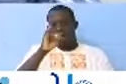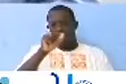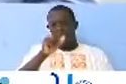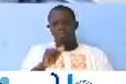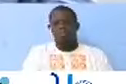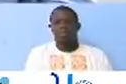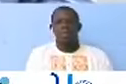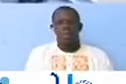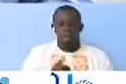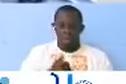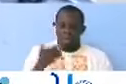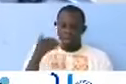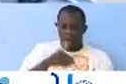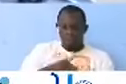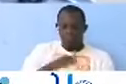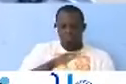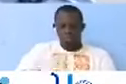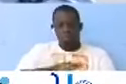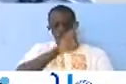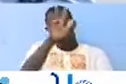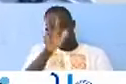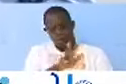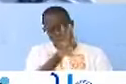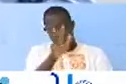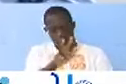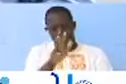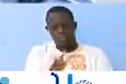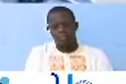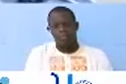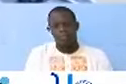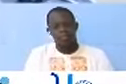Natalie on Wednesday. I came on Wednesday.